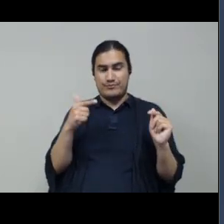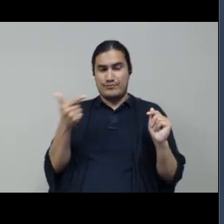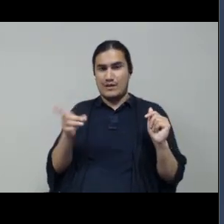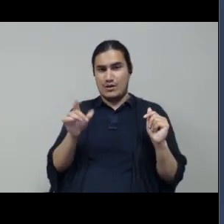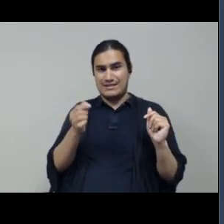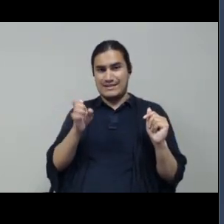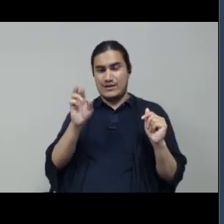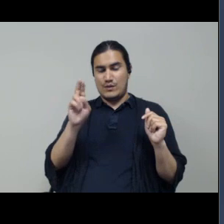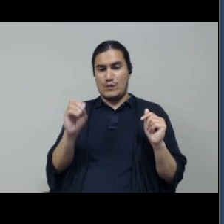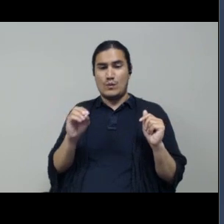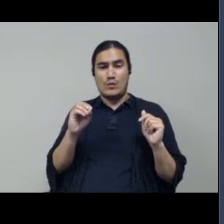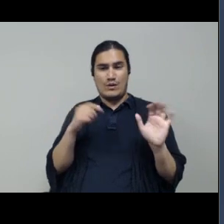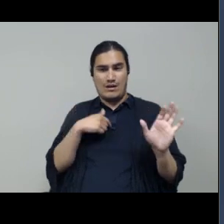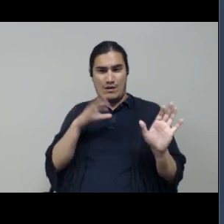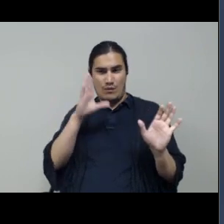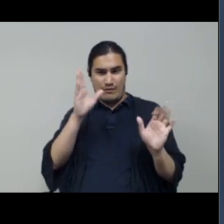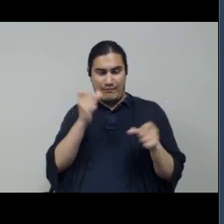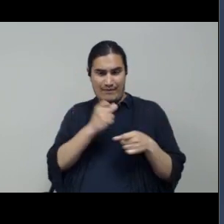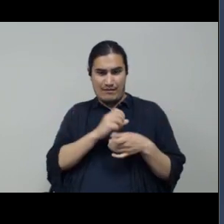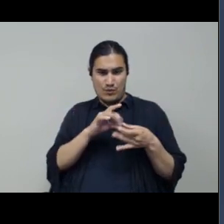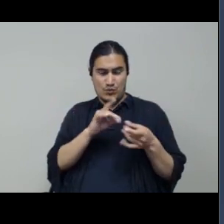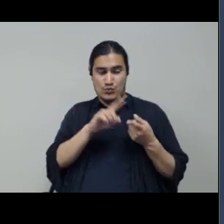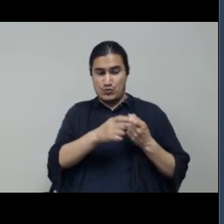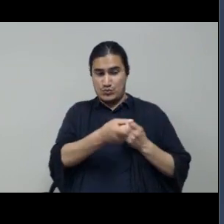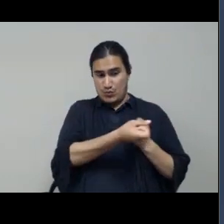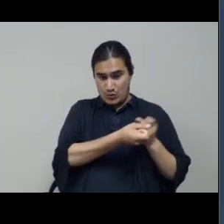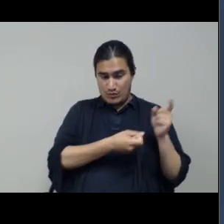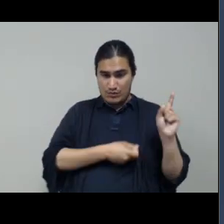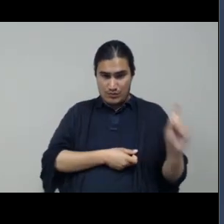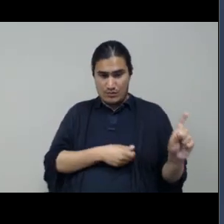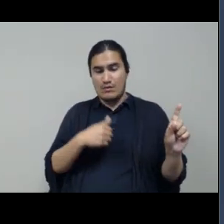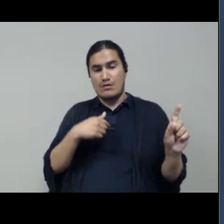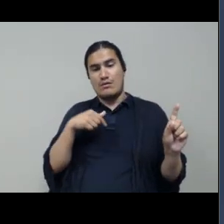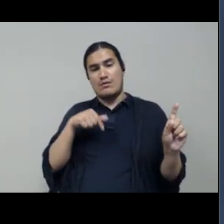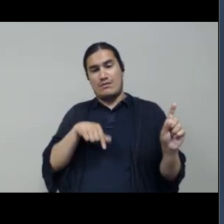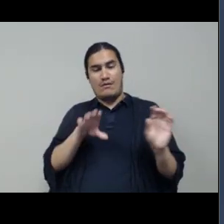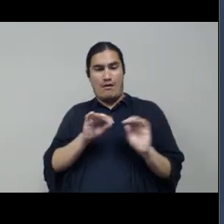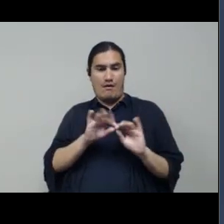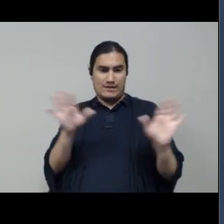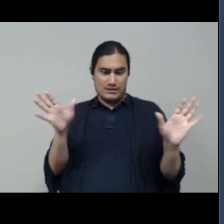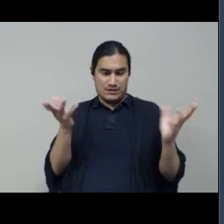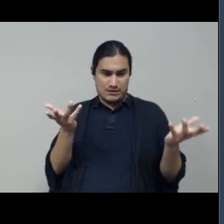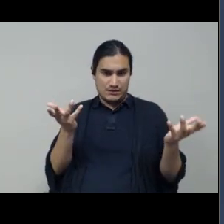you. And while I will make a motion to support, this is obviously